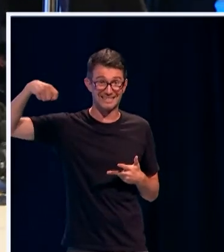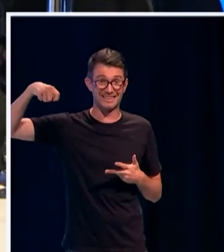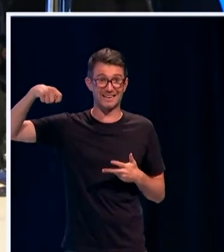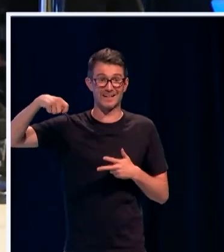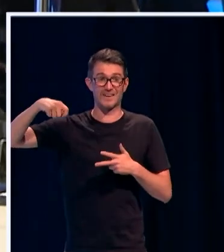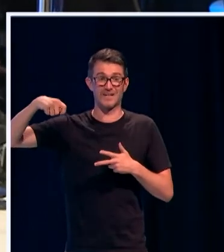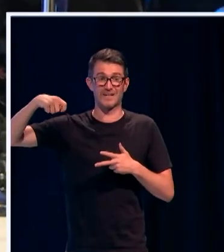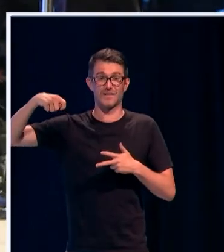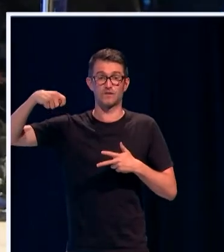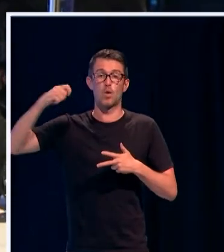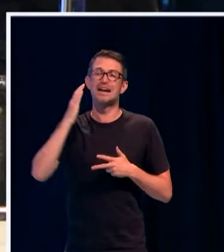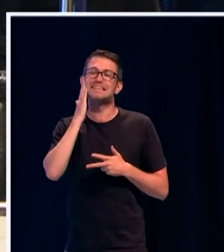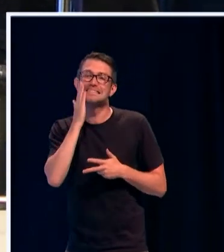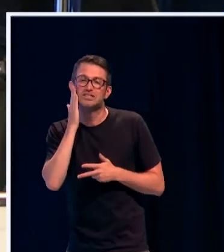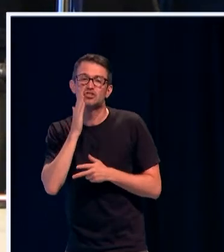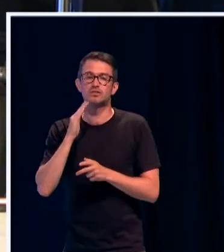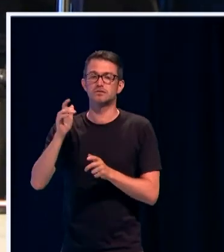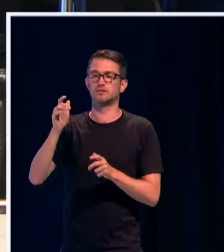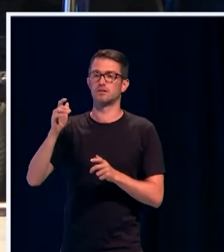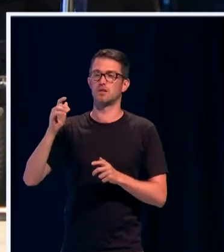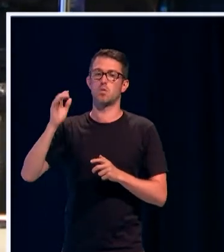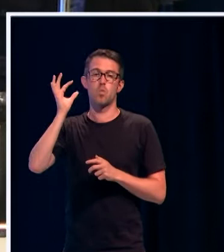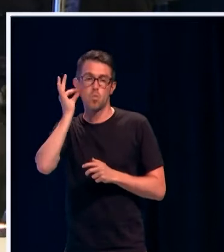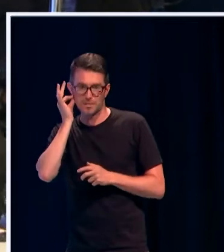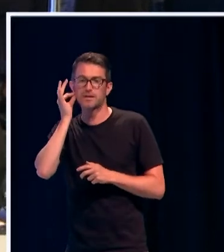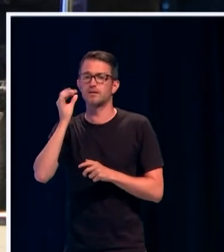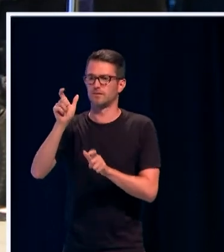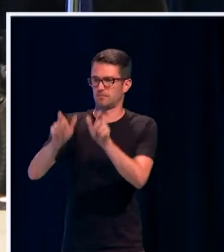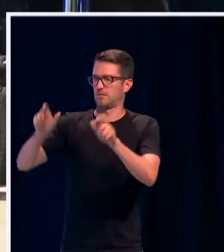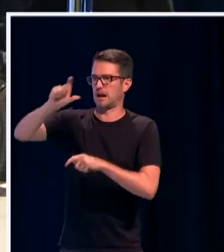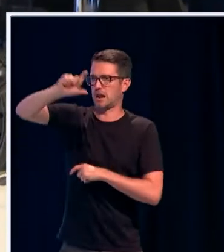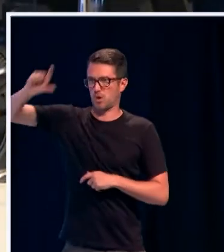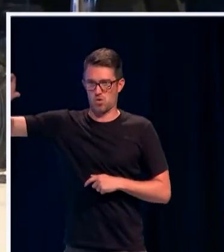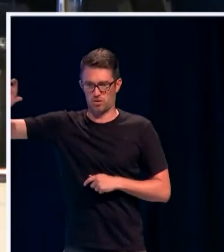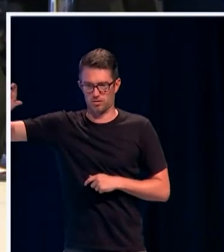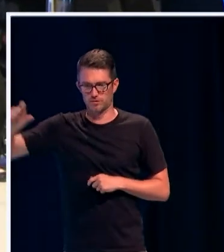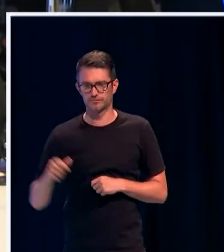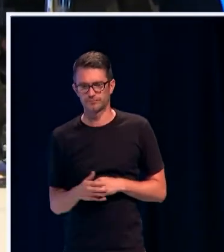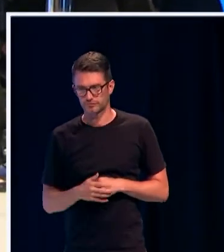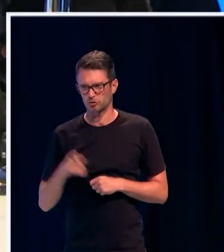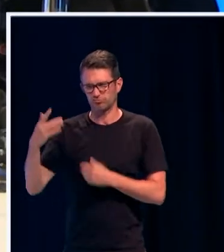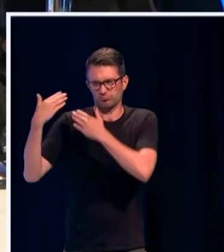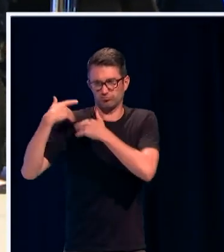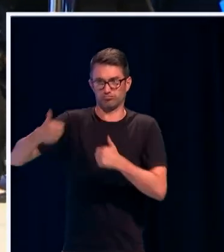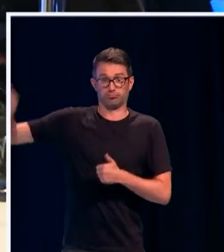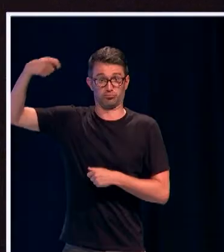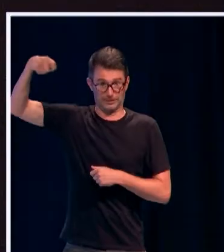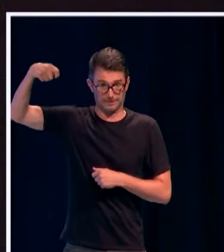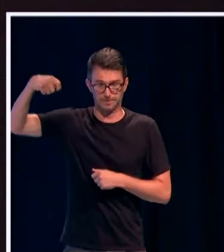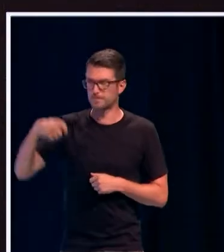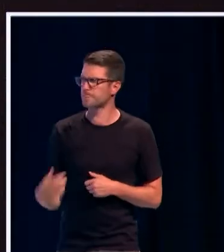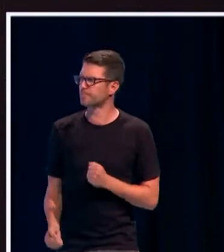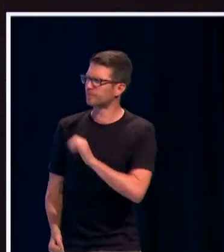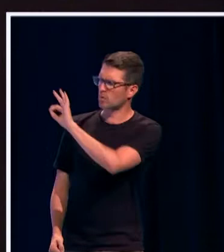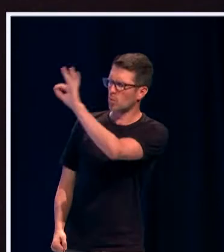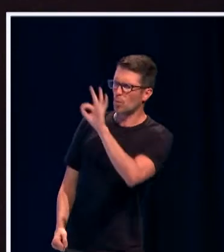Nepal, and she's an advisory member of the Disability Advocacy Right Fund. So my question to you,